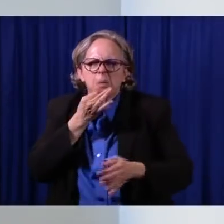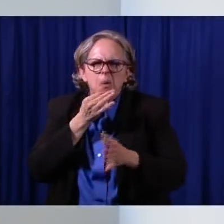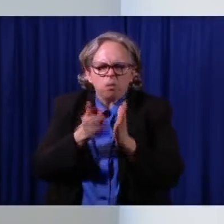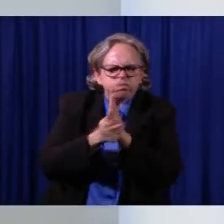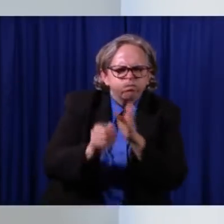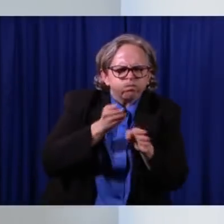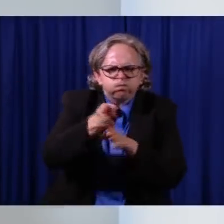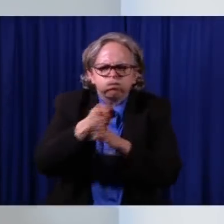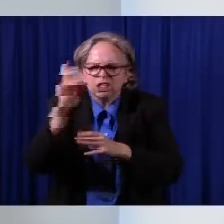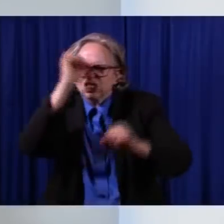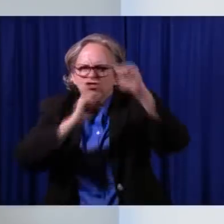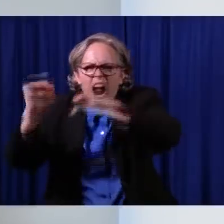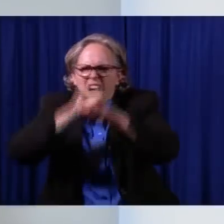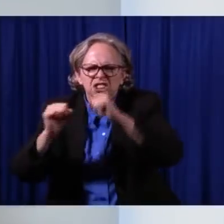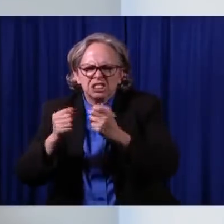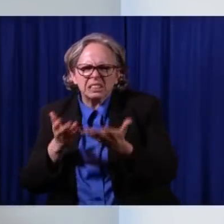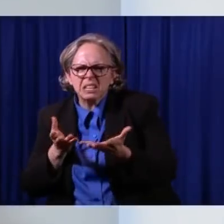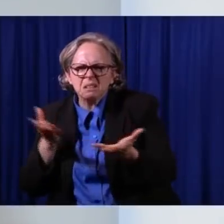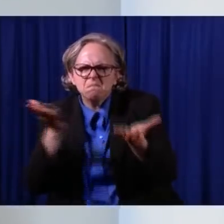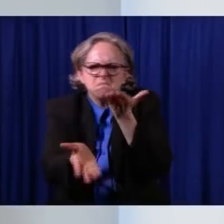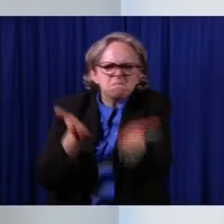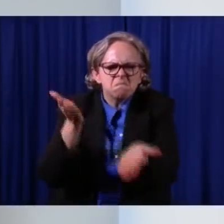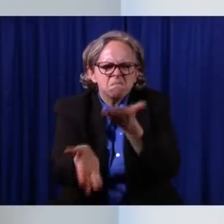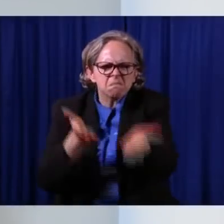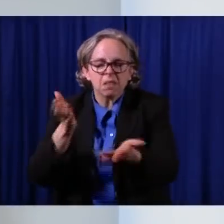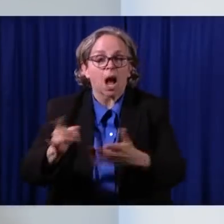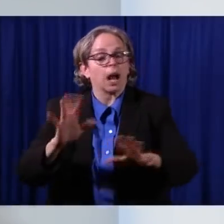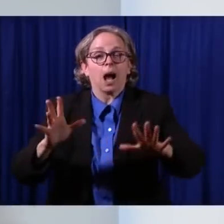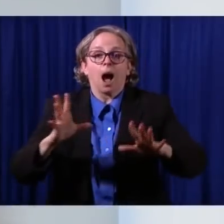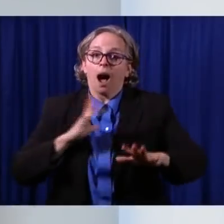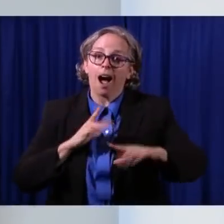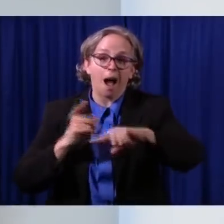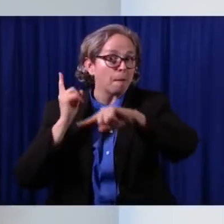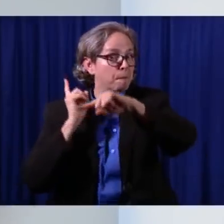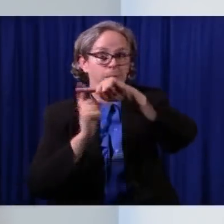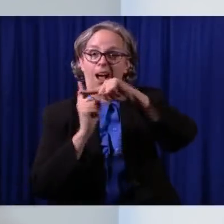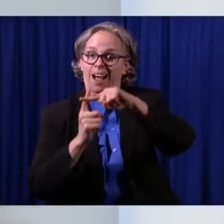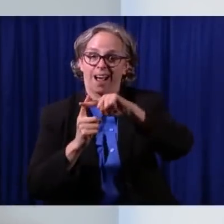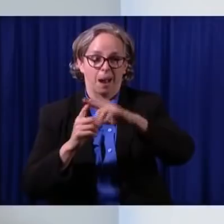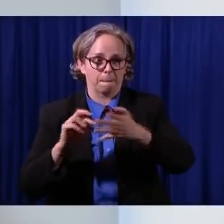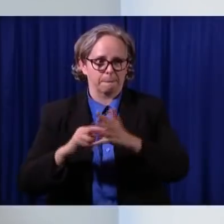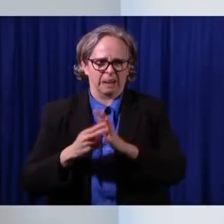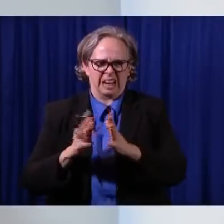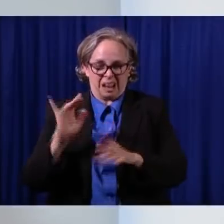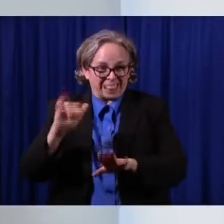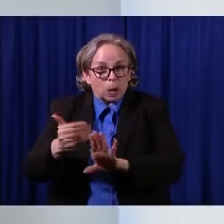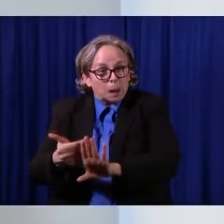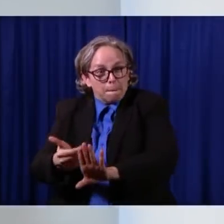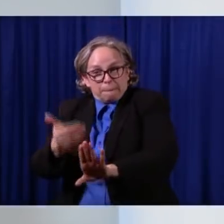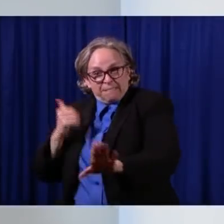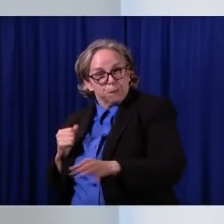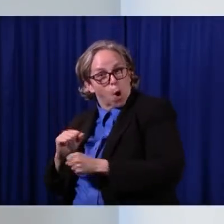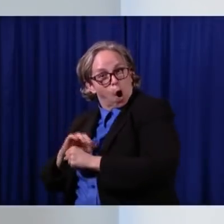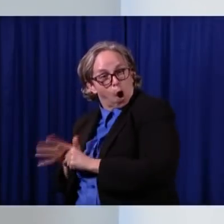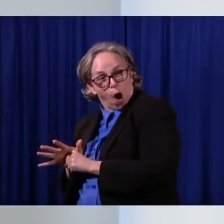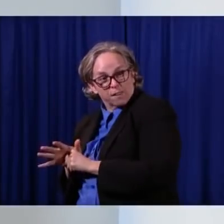a positive sign that one of the things that we had worked on pre-COVID, that we had secured